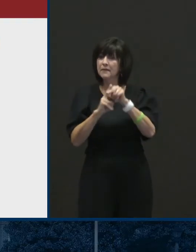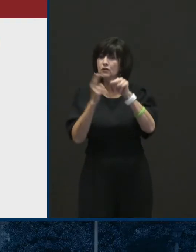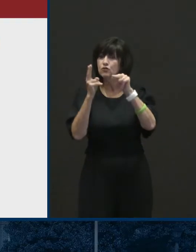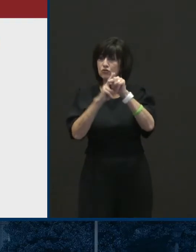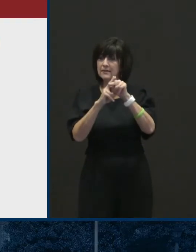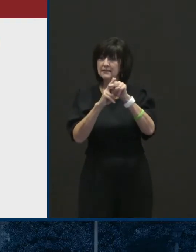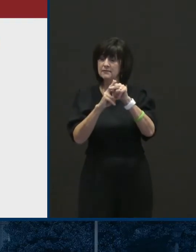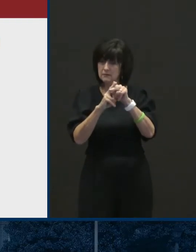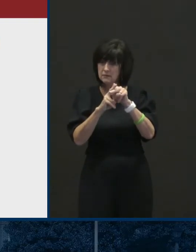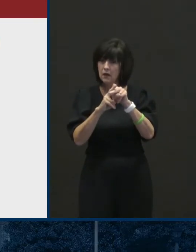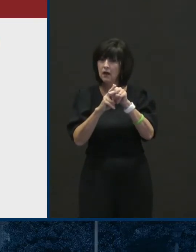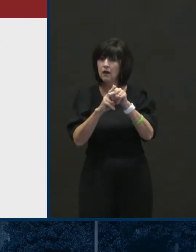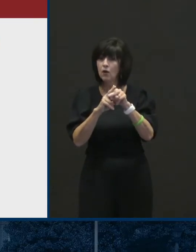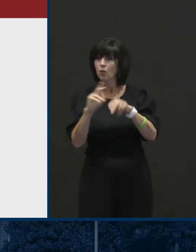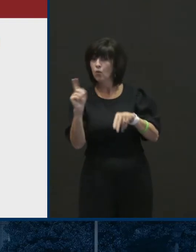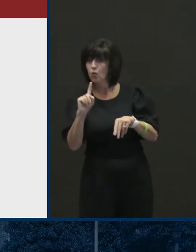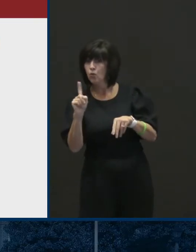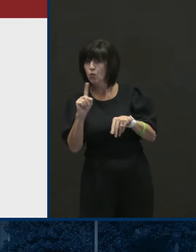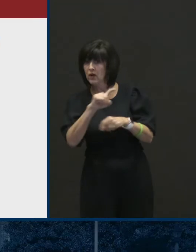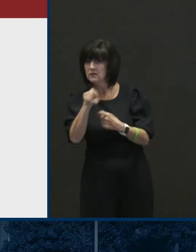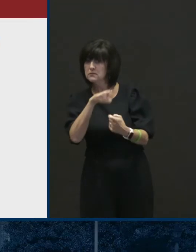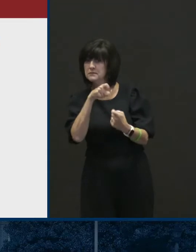areas, we're seeing